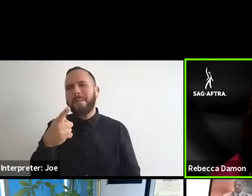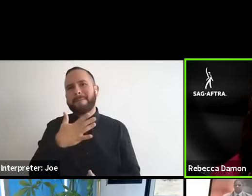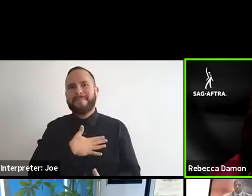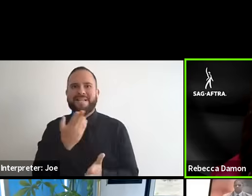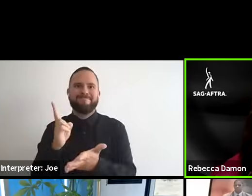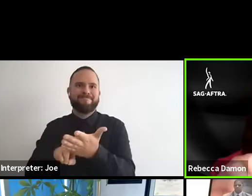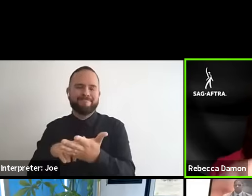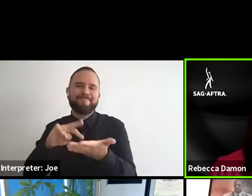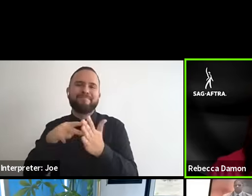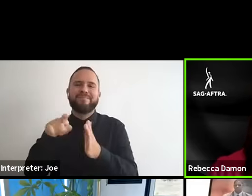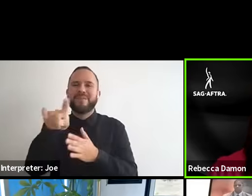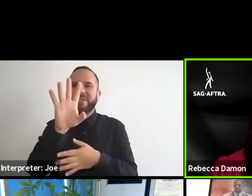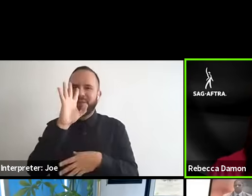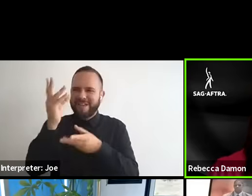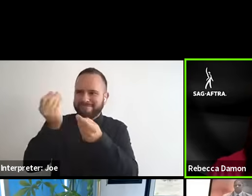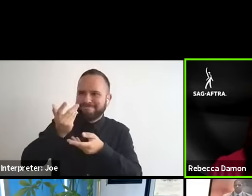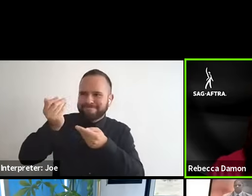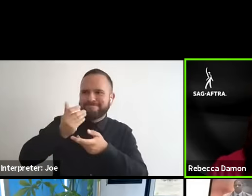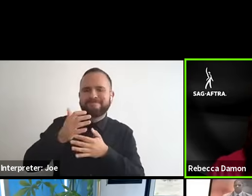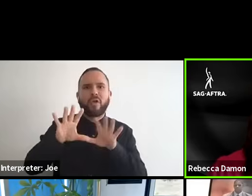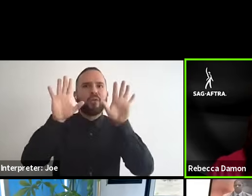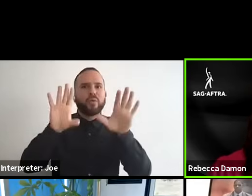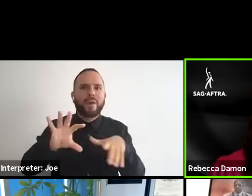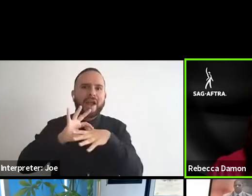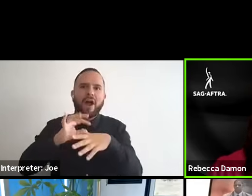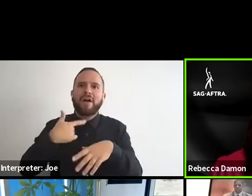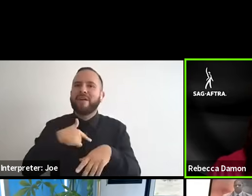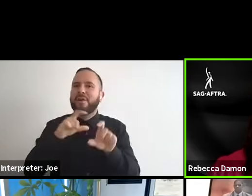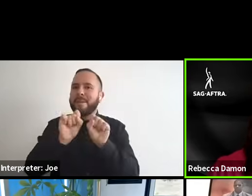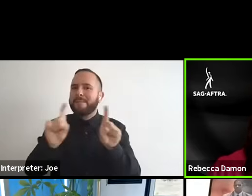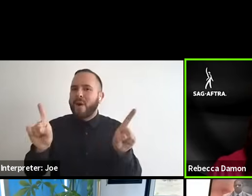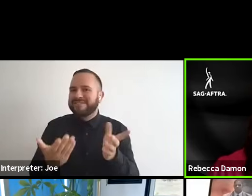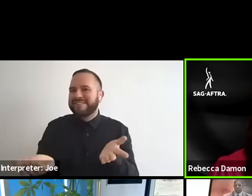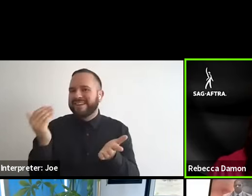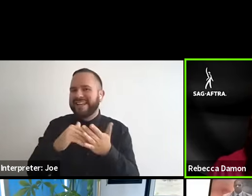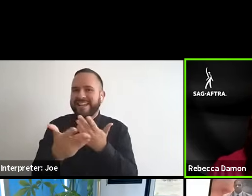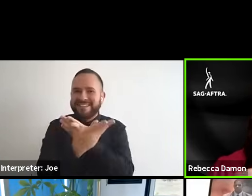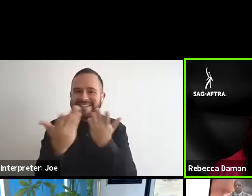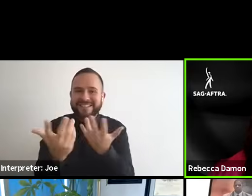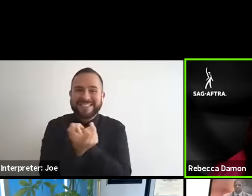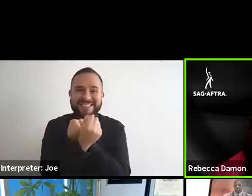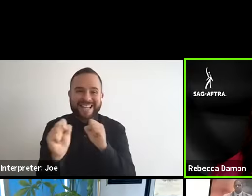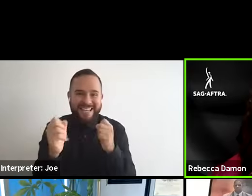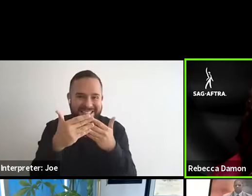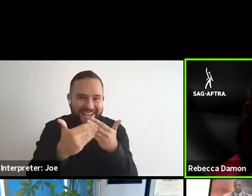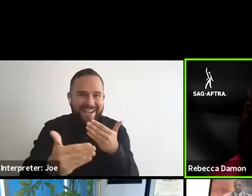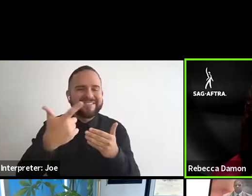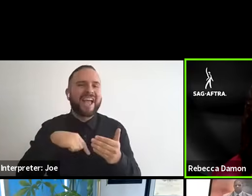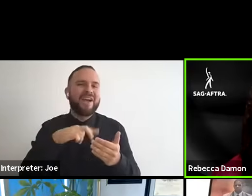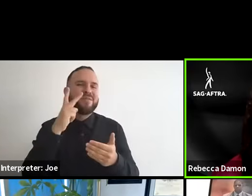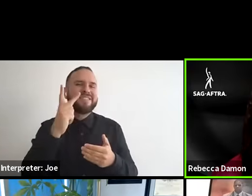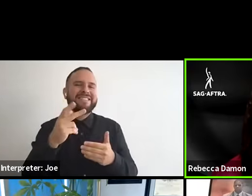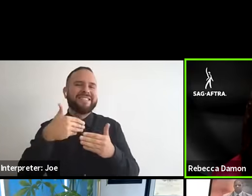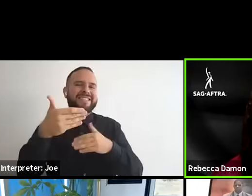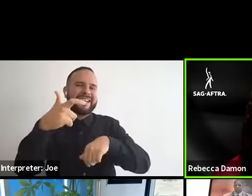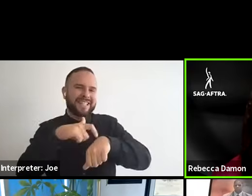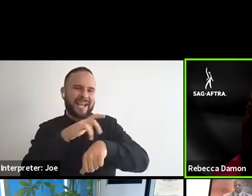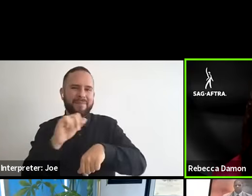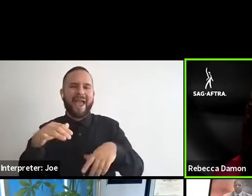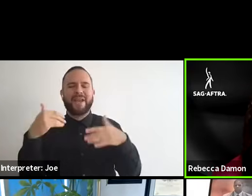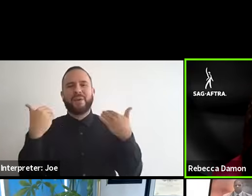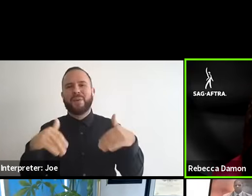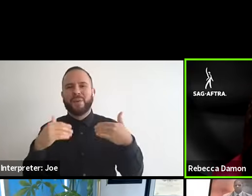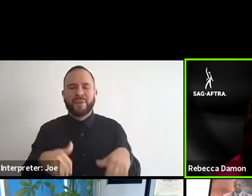on all the great content we're posting. And again, everybody stay safe, and we will see you next time. And a big shout out to